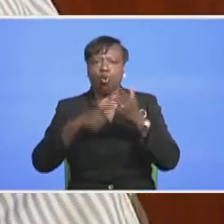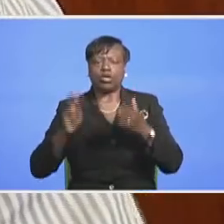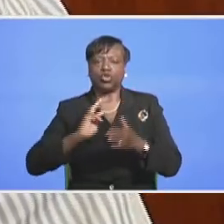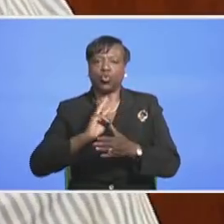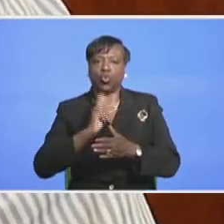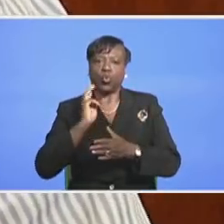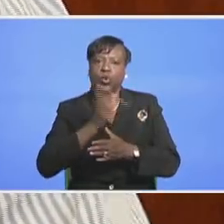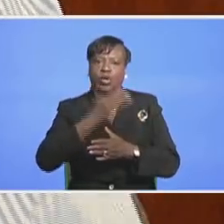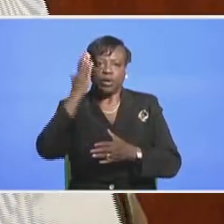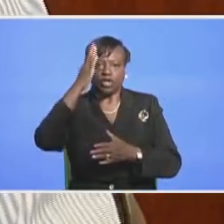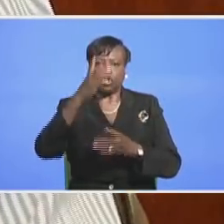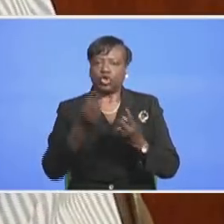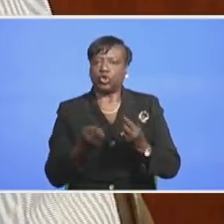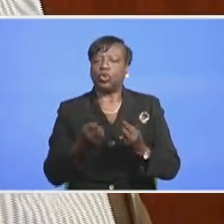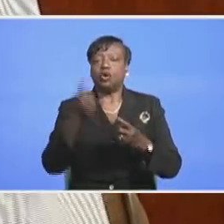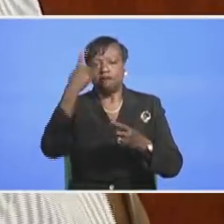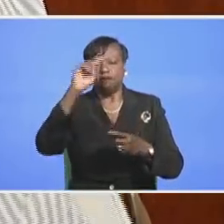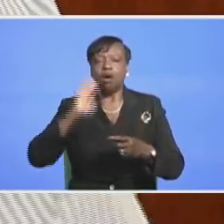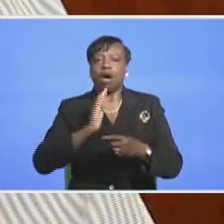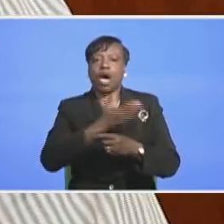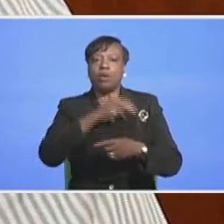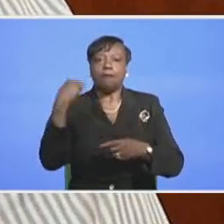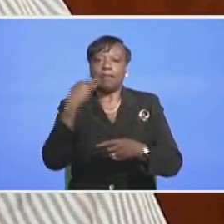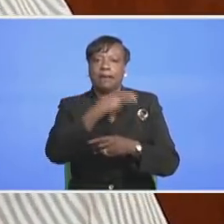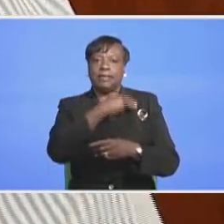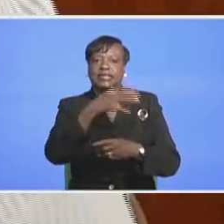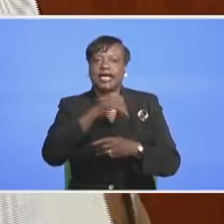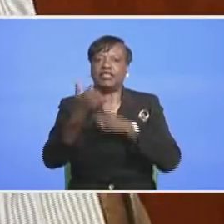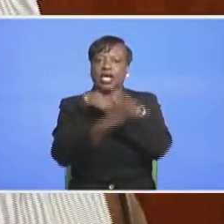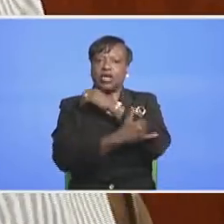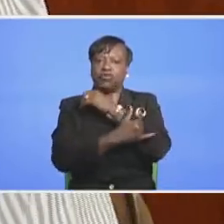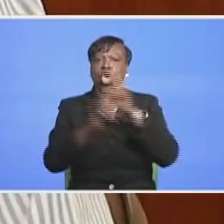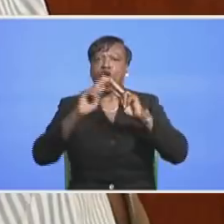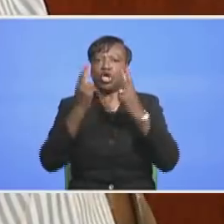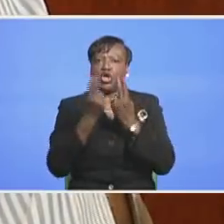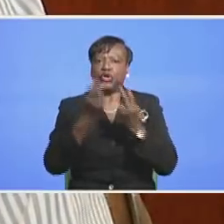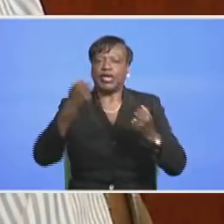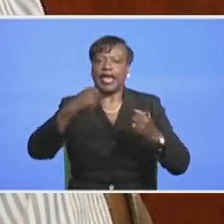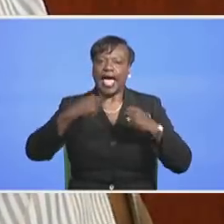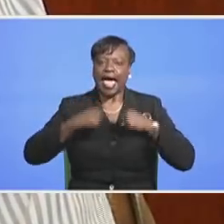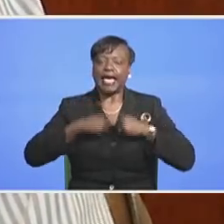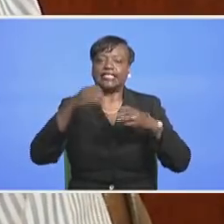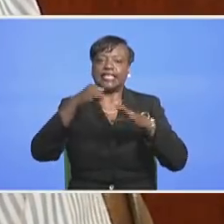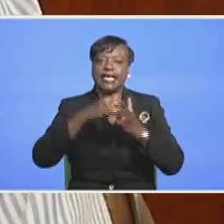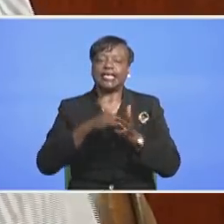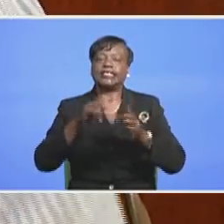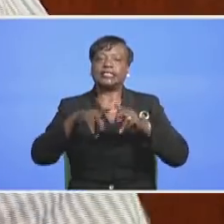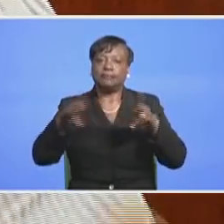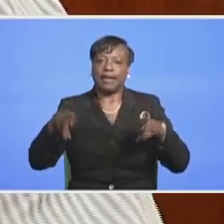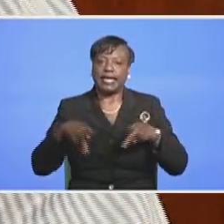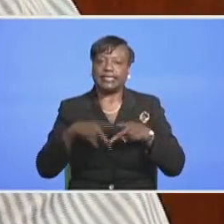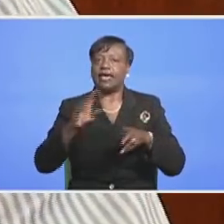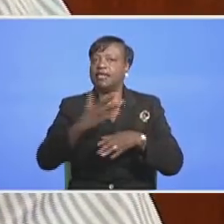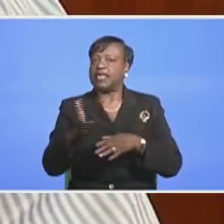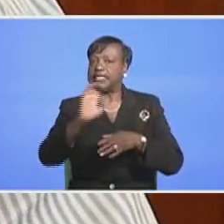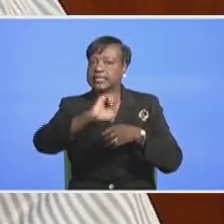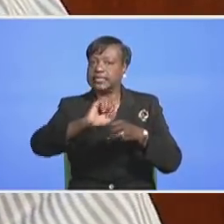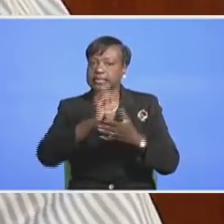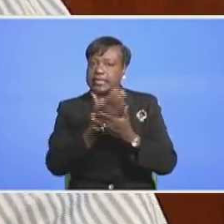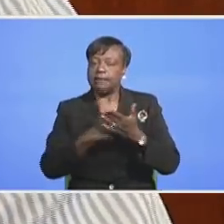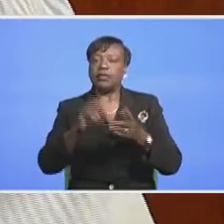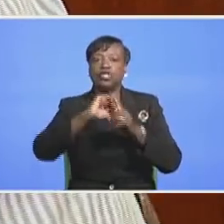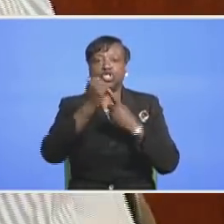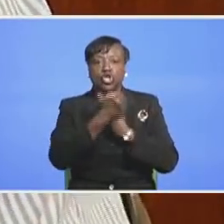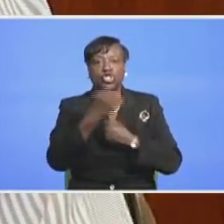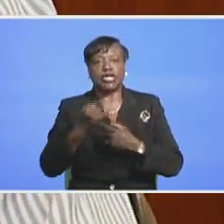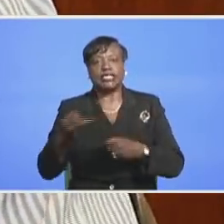the country at large. Because we believe that union has its place. There are social issues that we have to speak to. There are moral issues that we have to speak